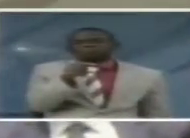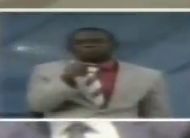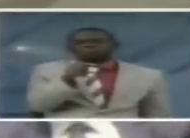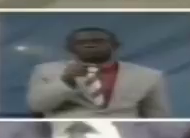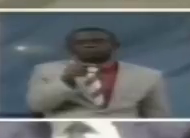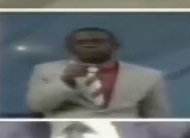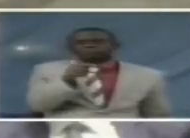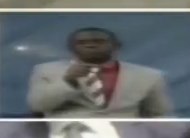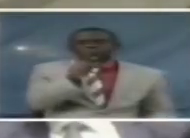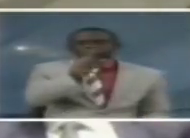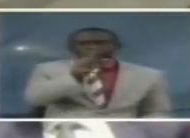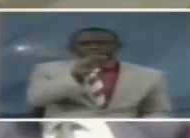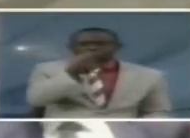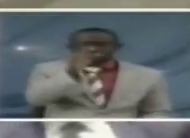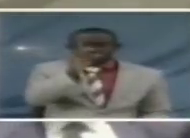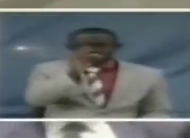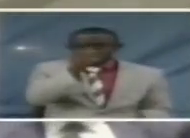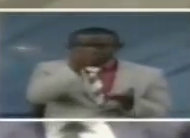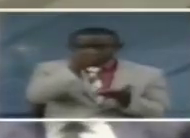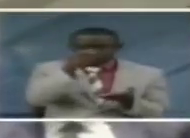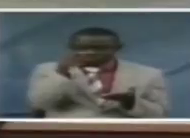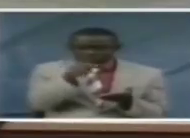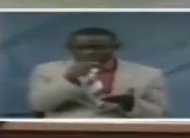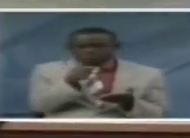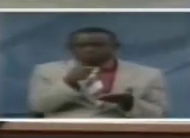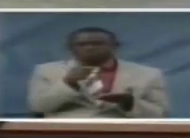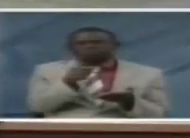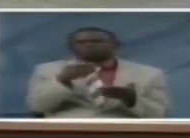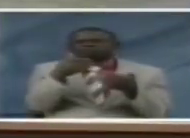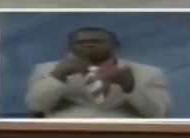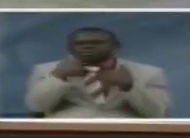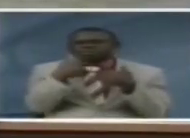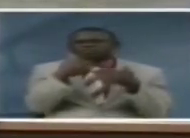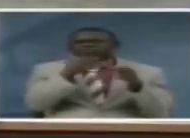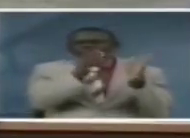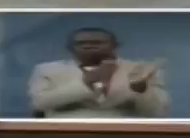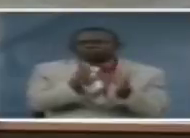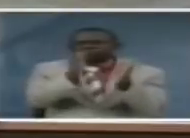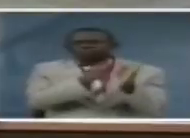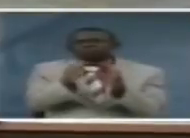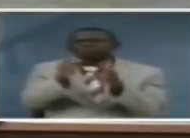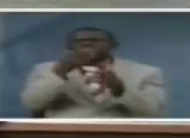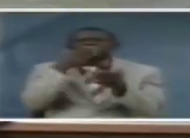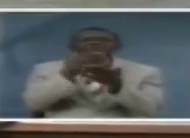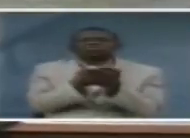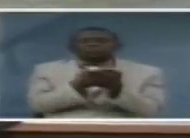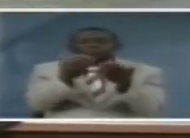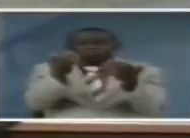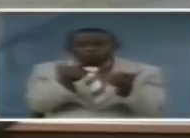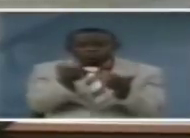Speaker, is a practical instrument that has defined practical